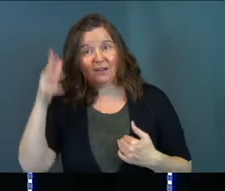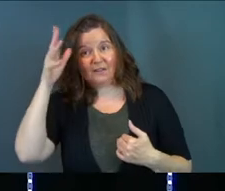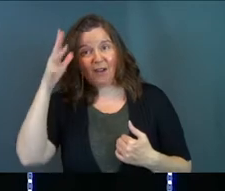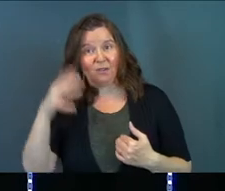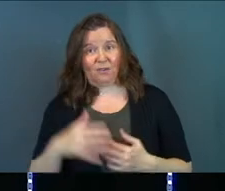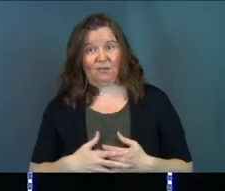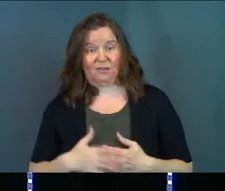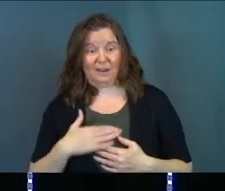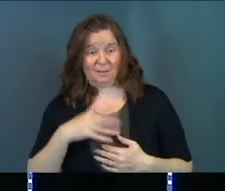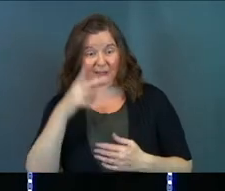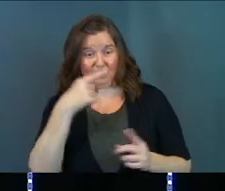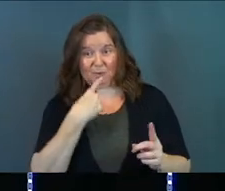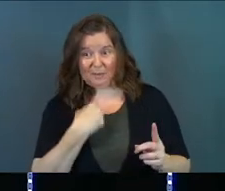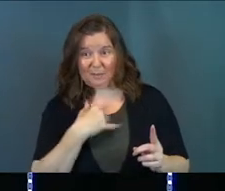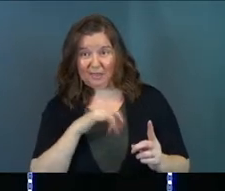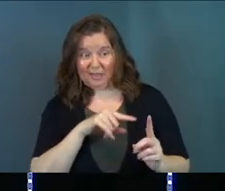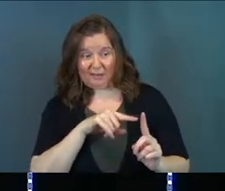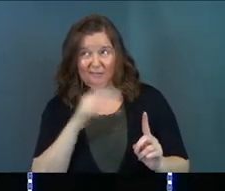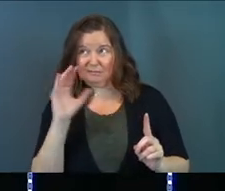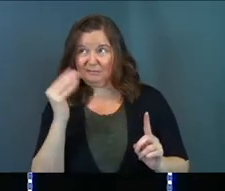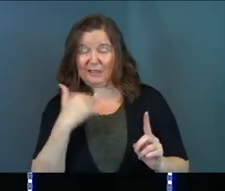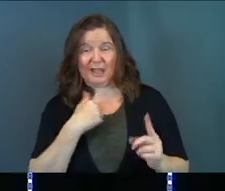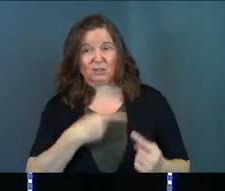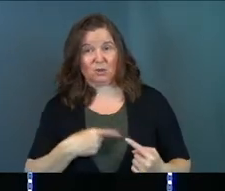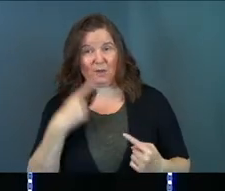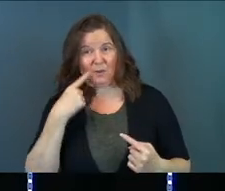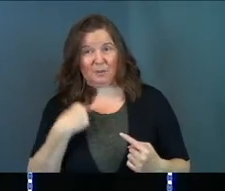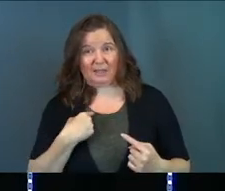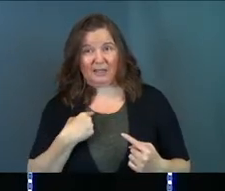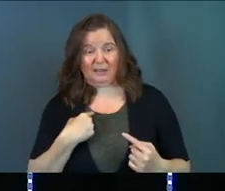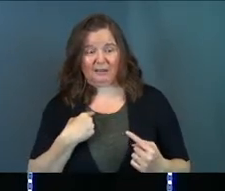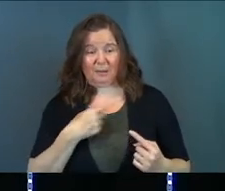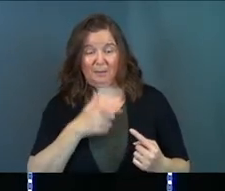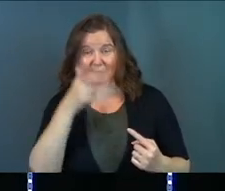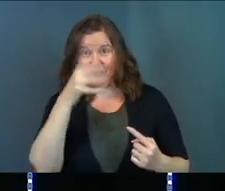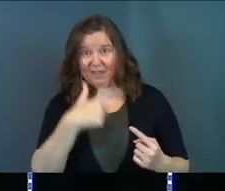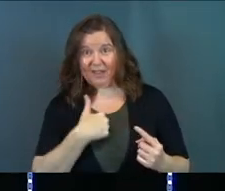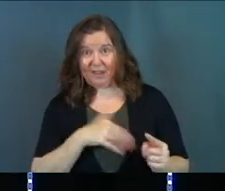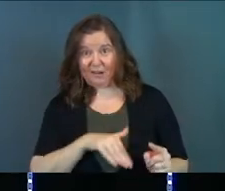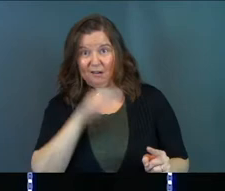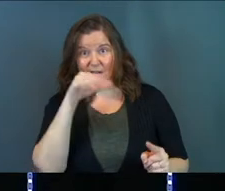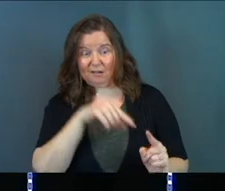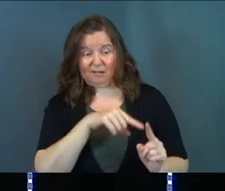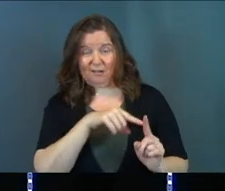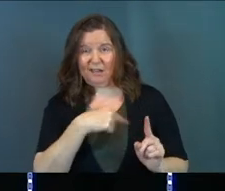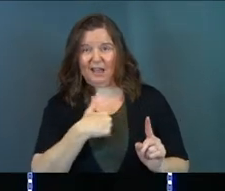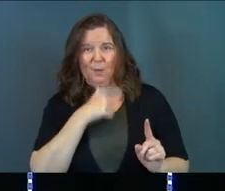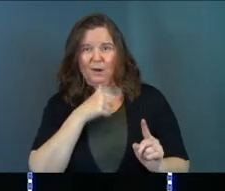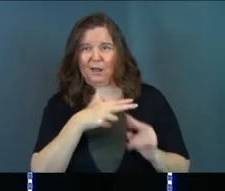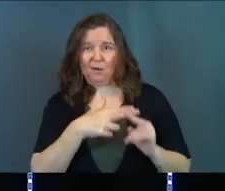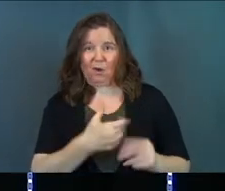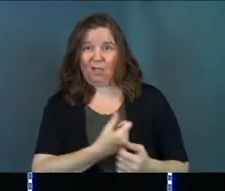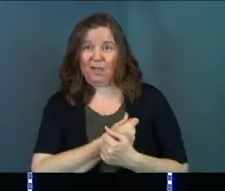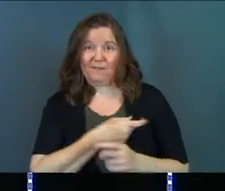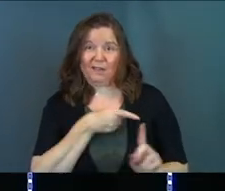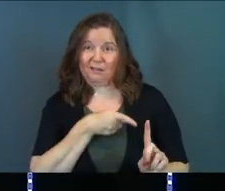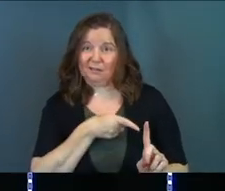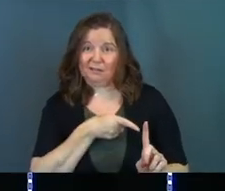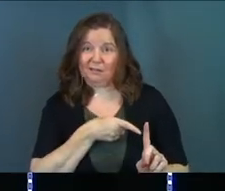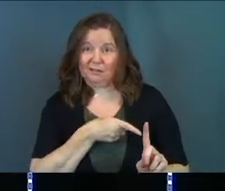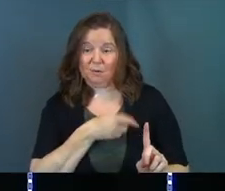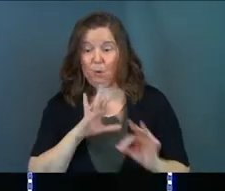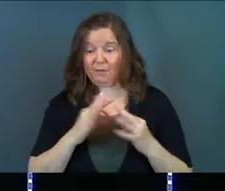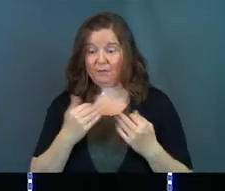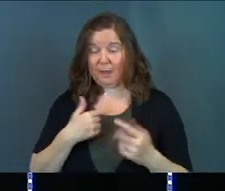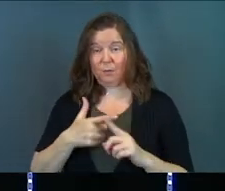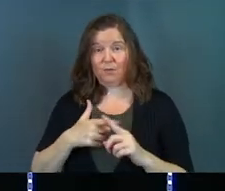father. And when you tell me that, that's a struggle for me because the father that I had, I would not call loving. Or the